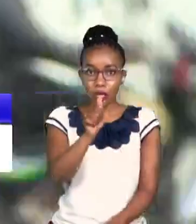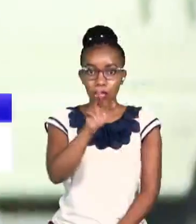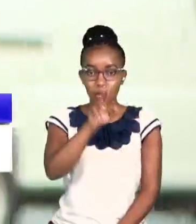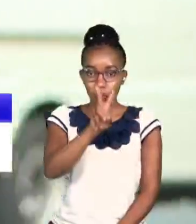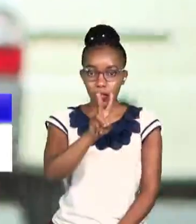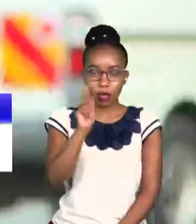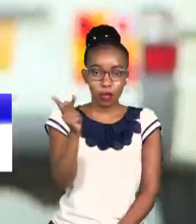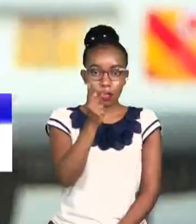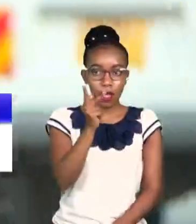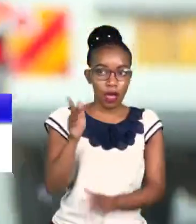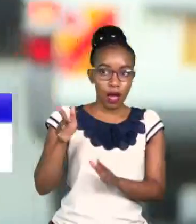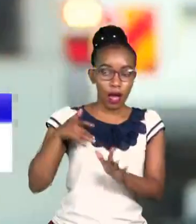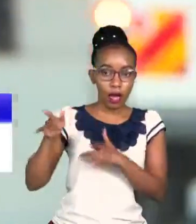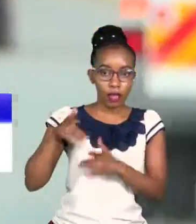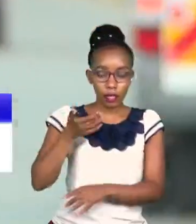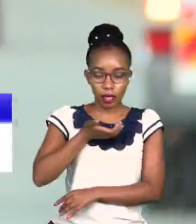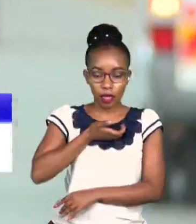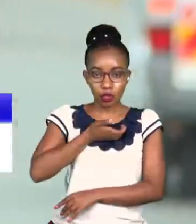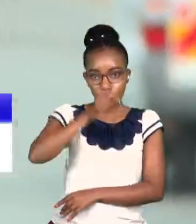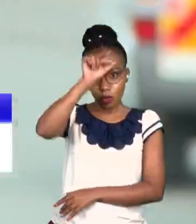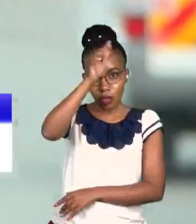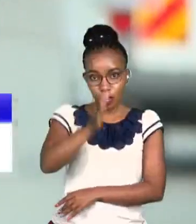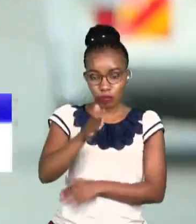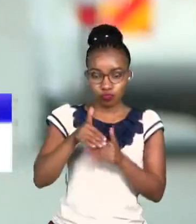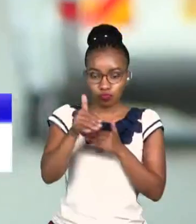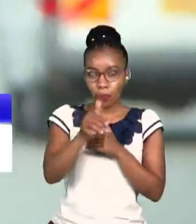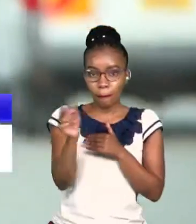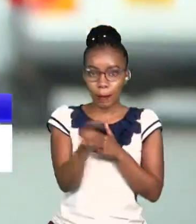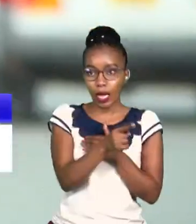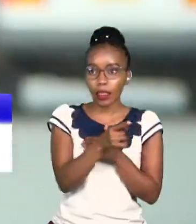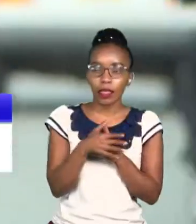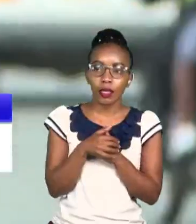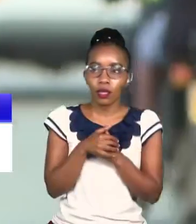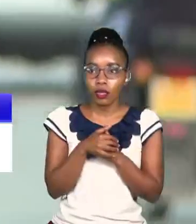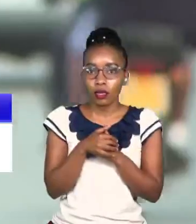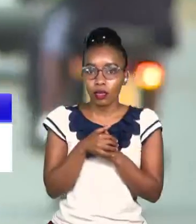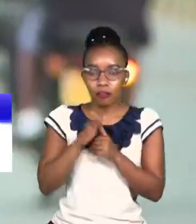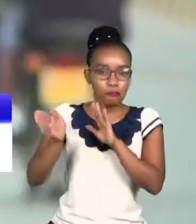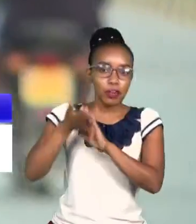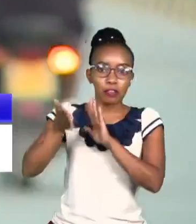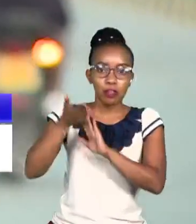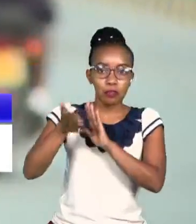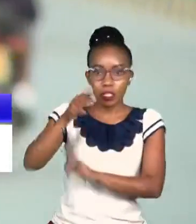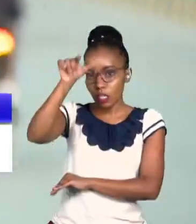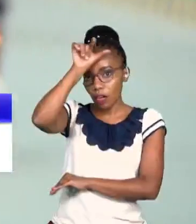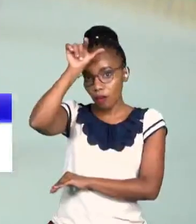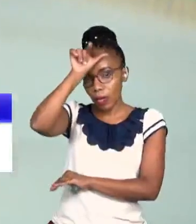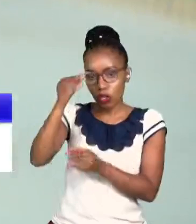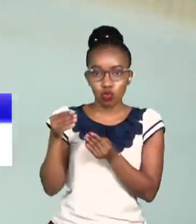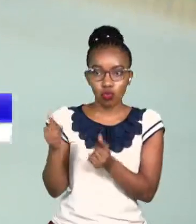country, according to the Council of Governors, come next month, lest the government takes up the matter in